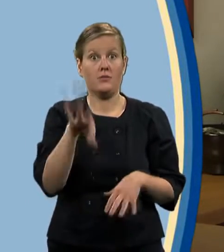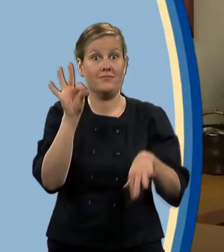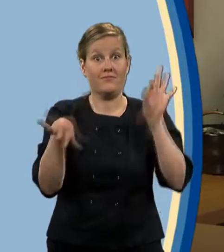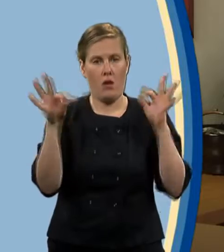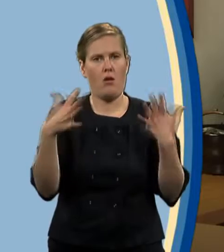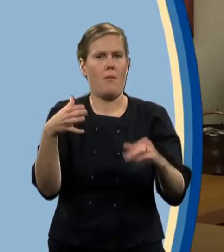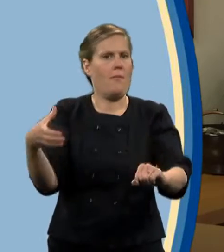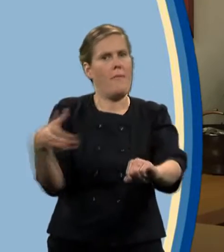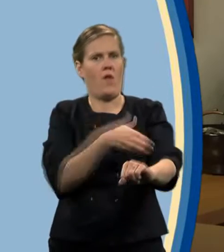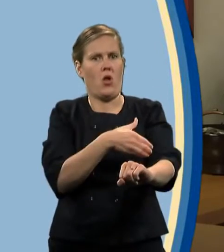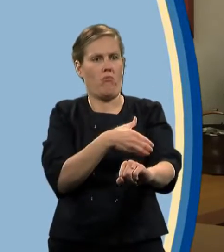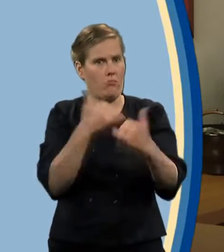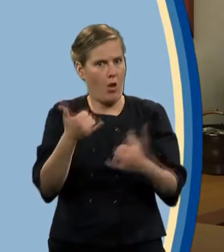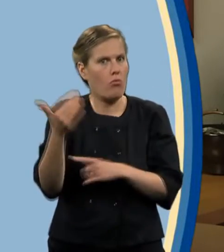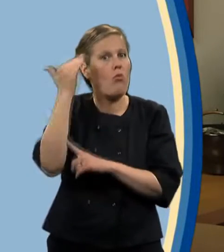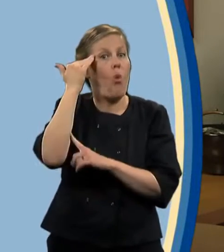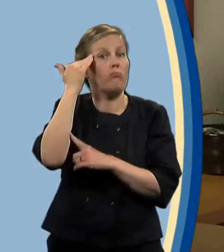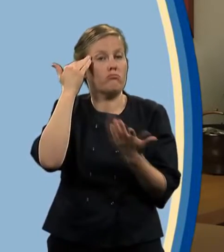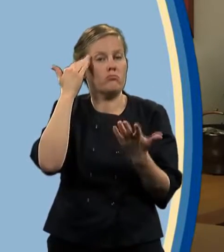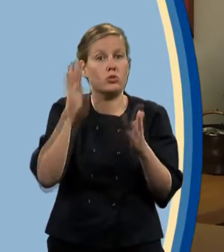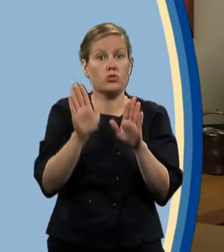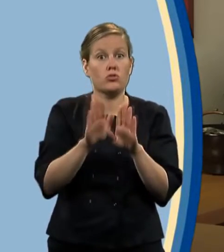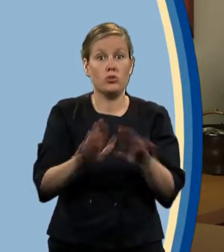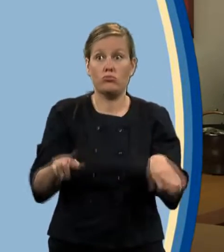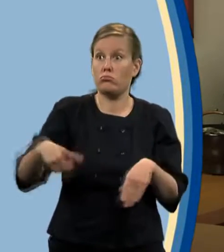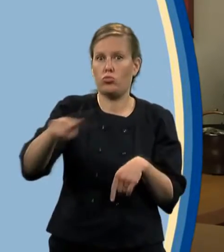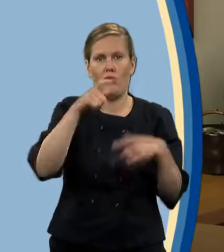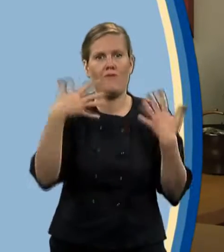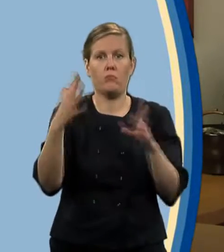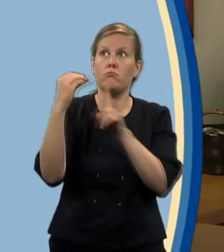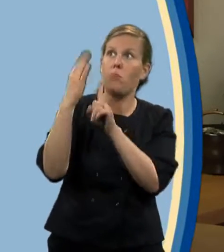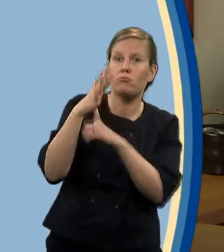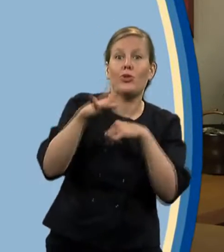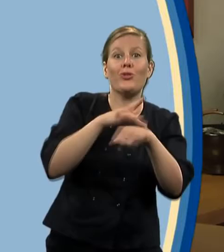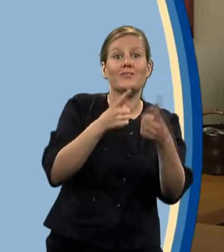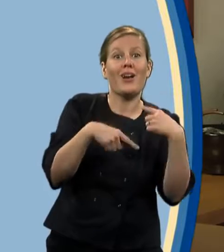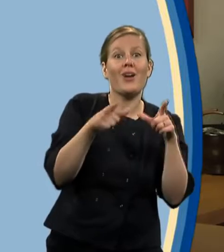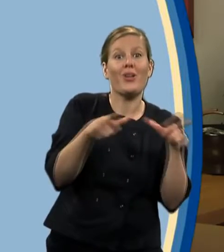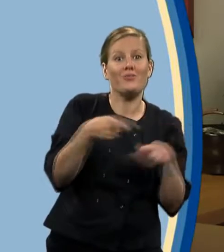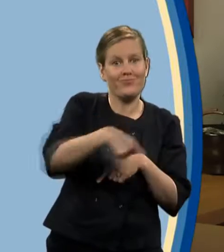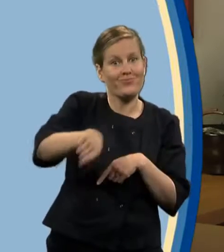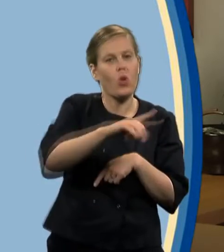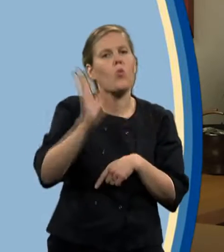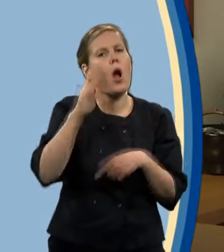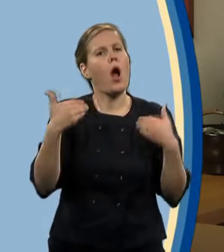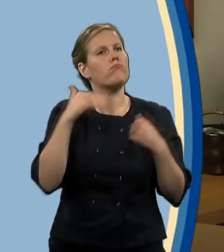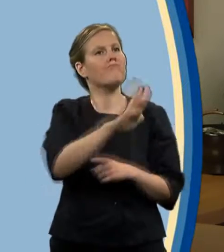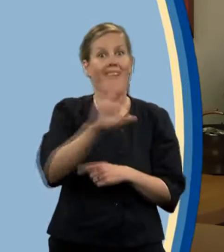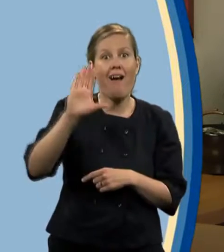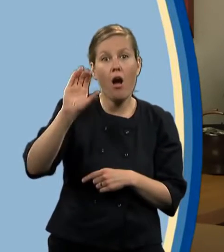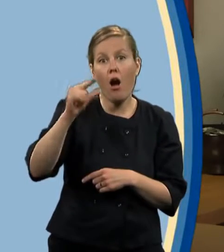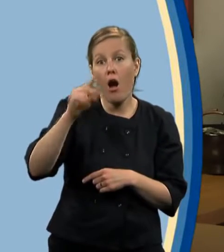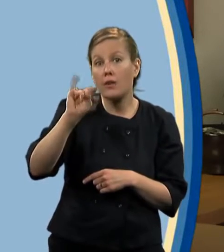is a very powerful finding. So the children who have had early exposure to sign language